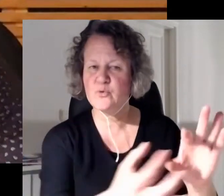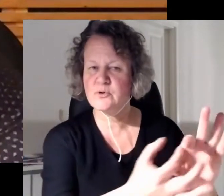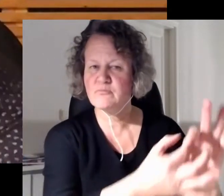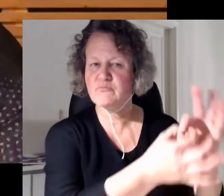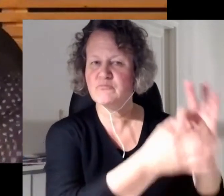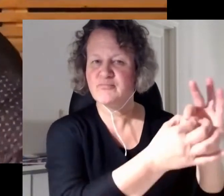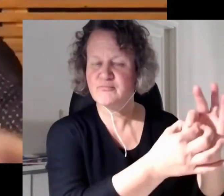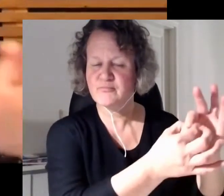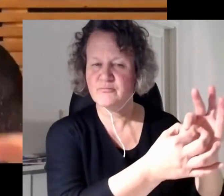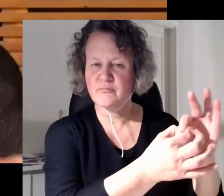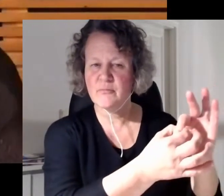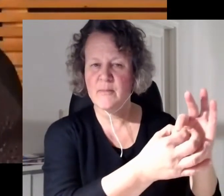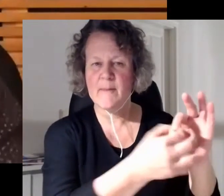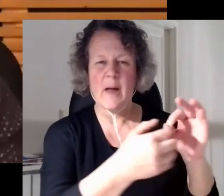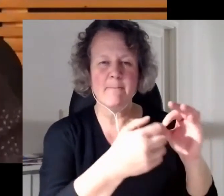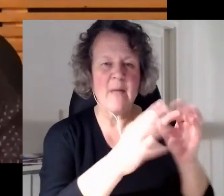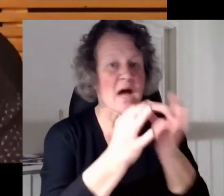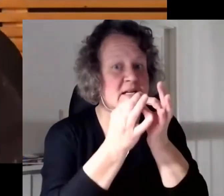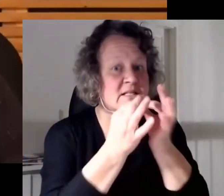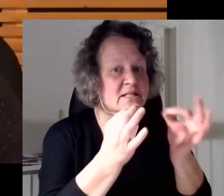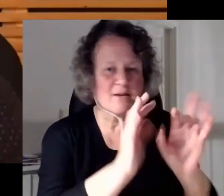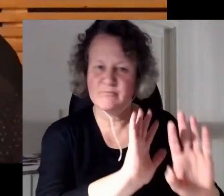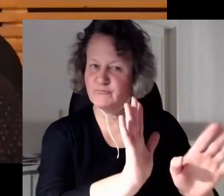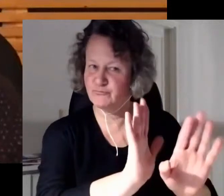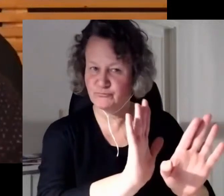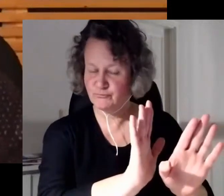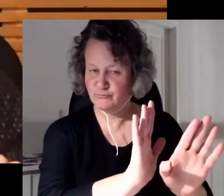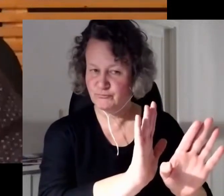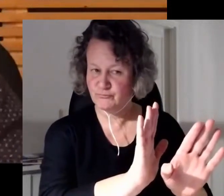and it's not really the